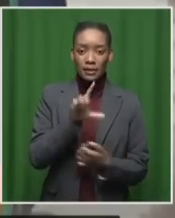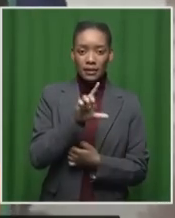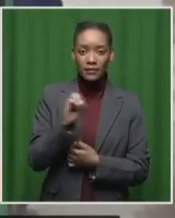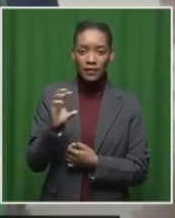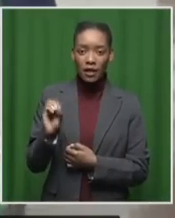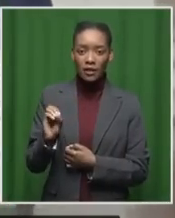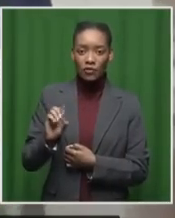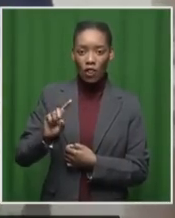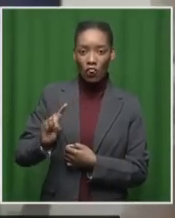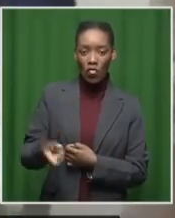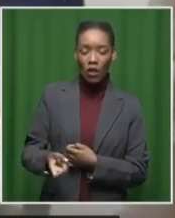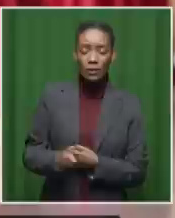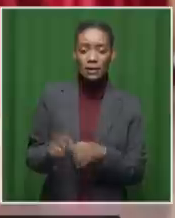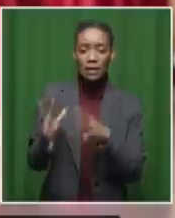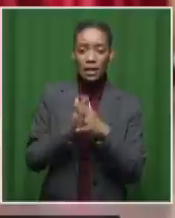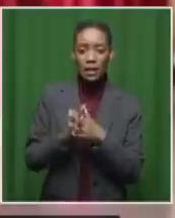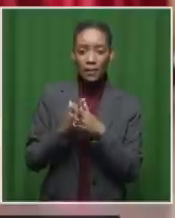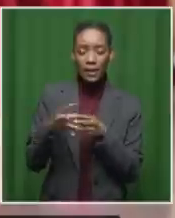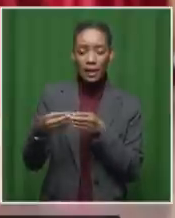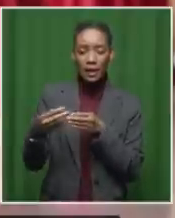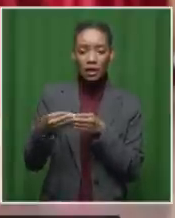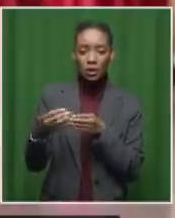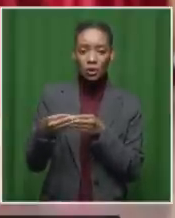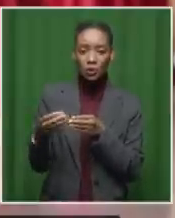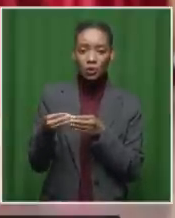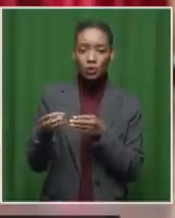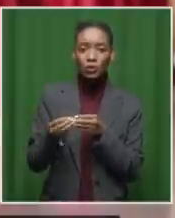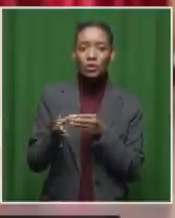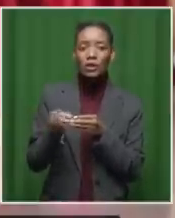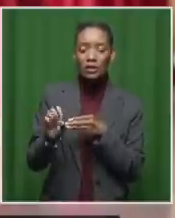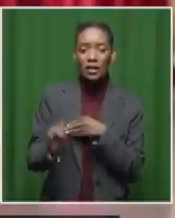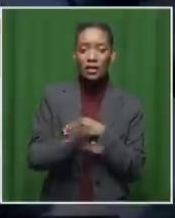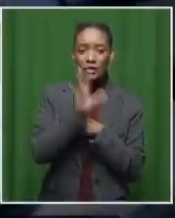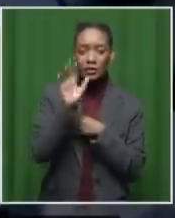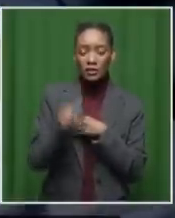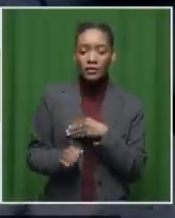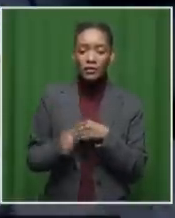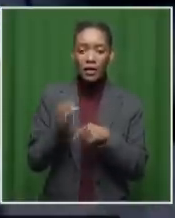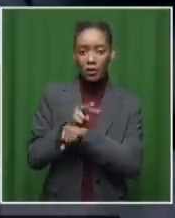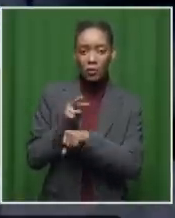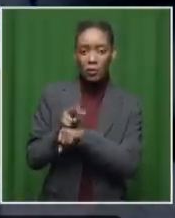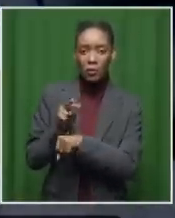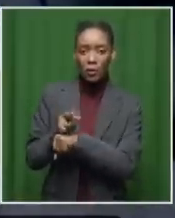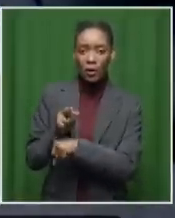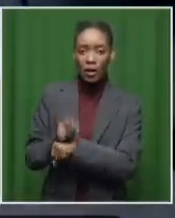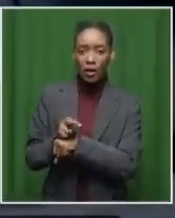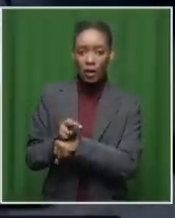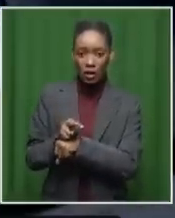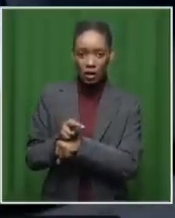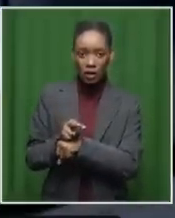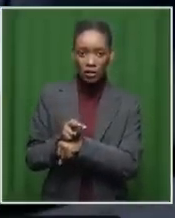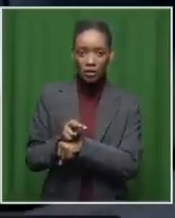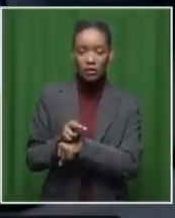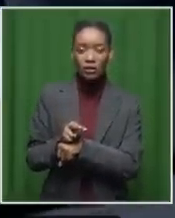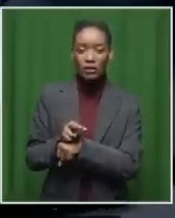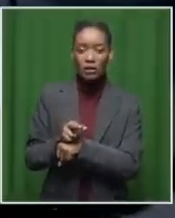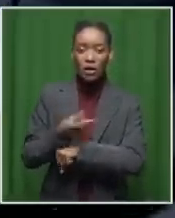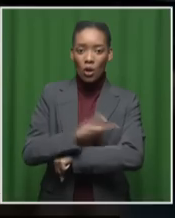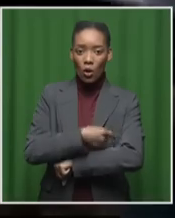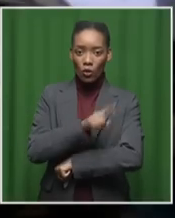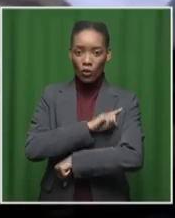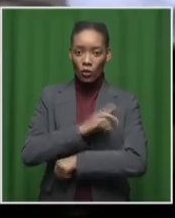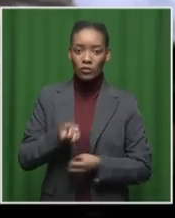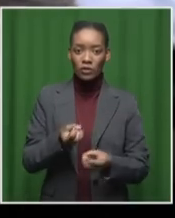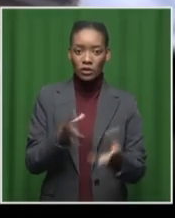$700,000 was also handed over to the South African Health Products Regulatory Authority, SAHPRA, in line with the African Union's goal